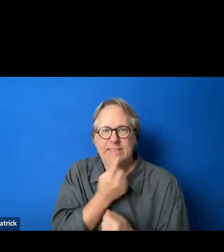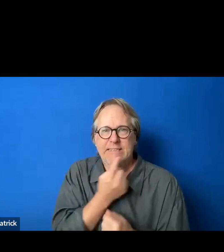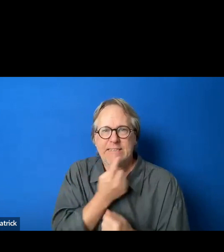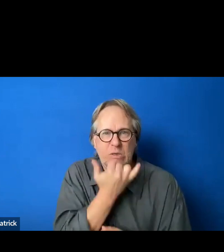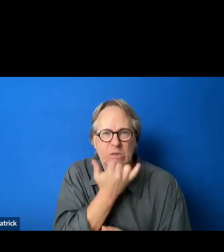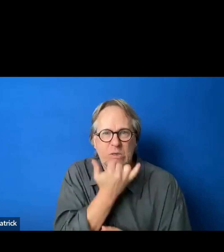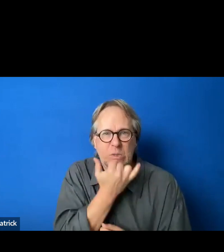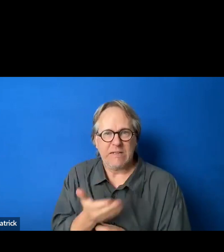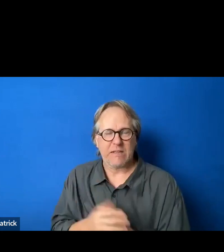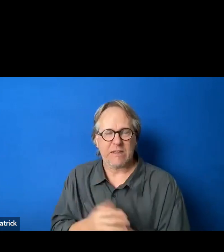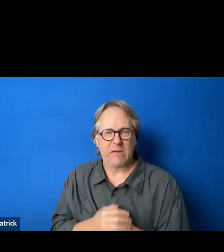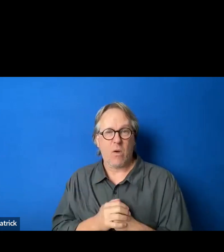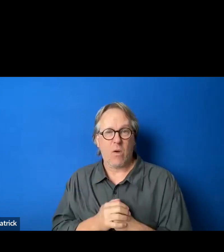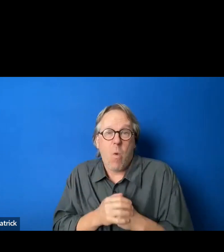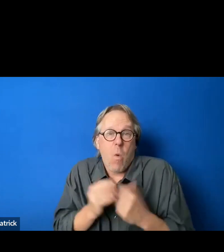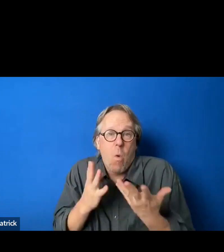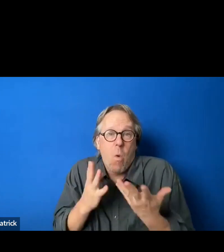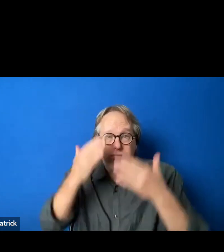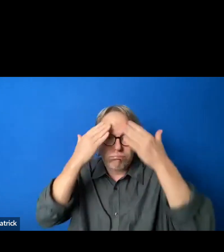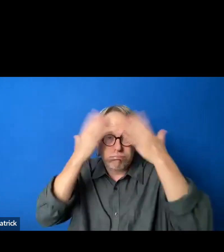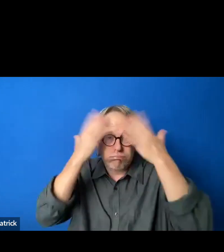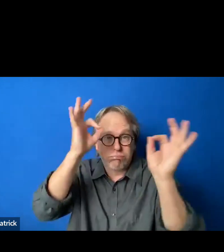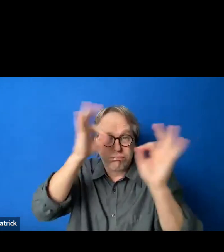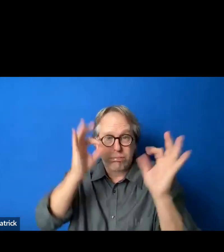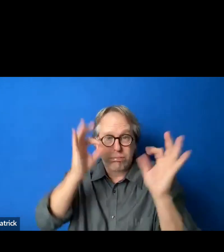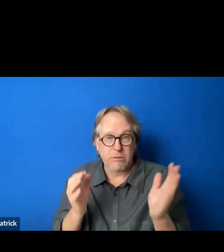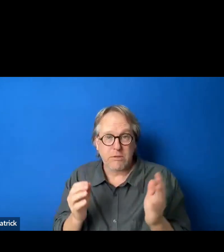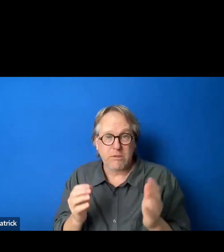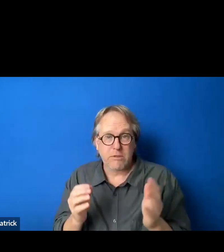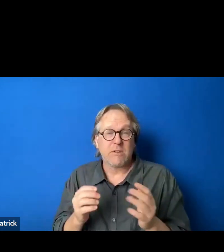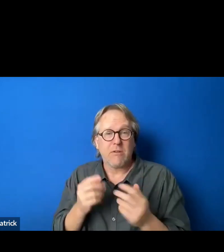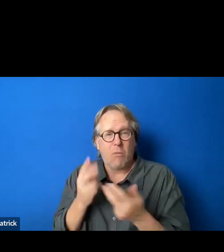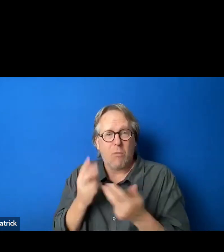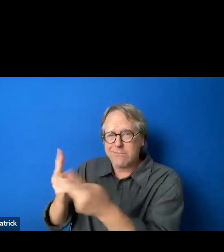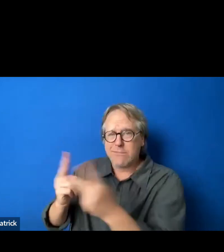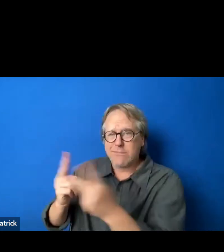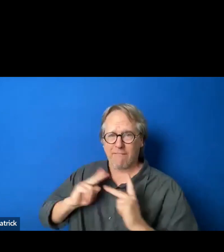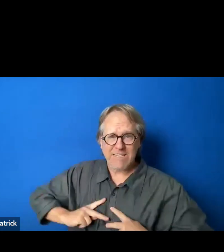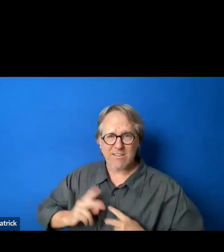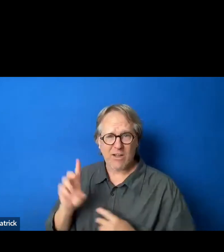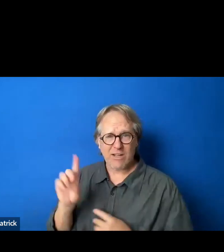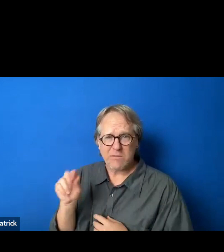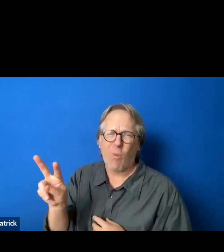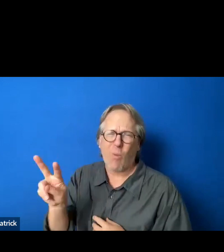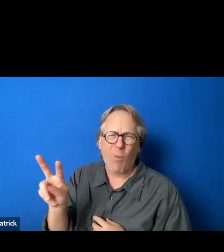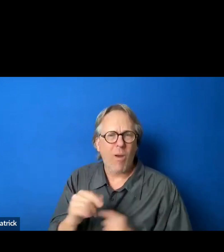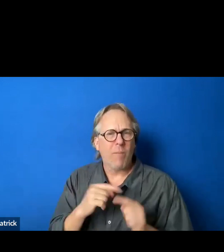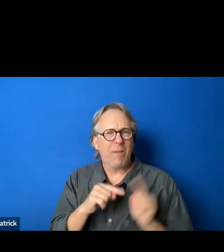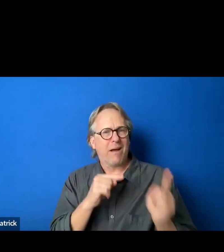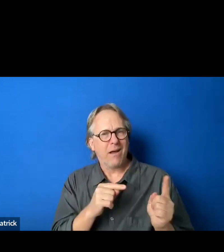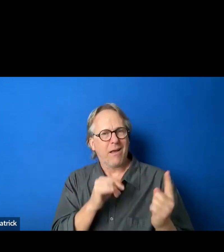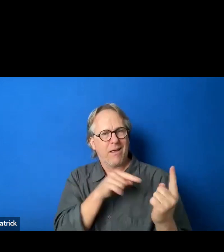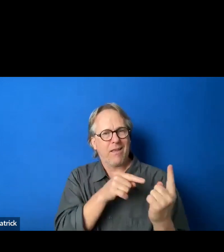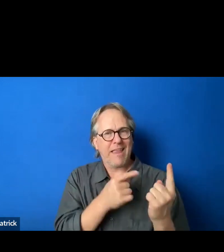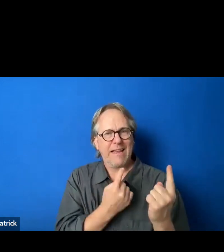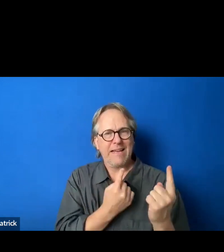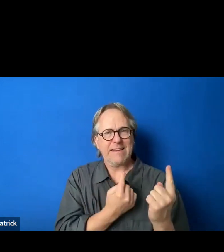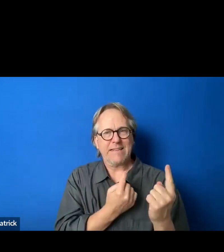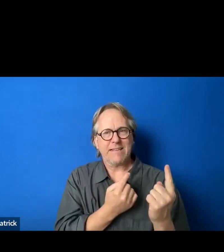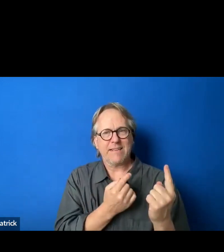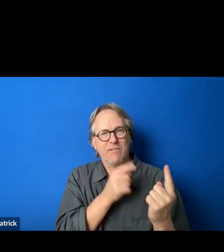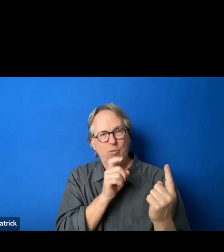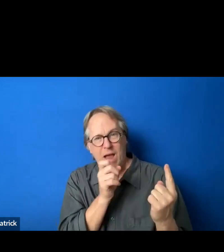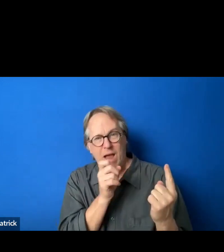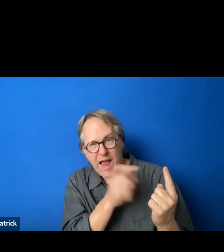the idea that maybe somebody has invisible disabilities and maybe that's why they always say no when you ask them to